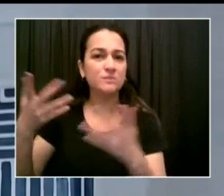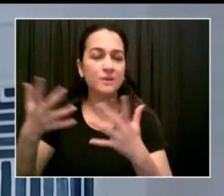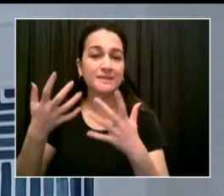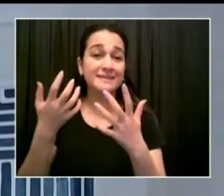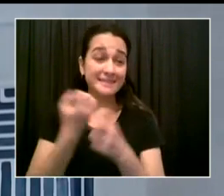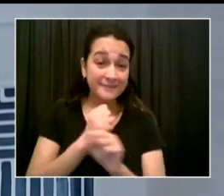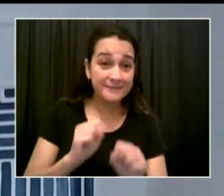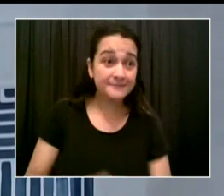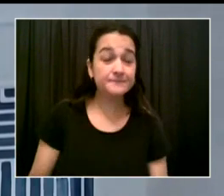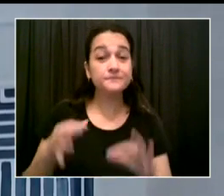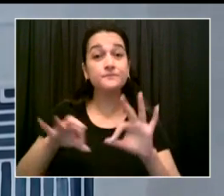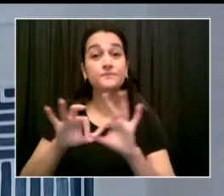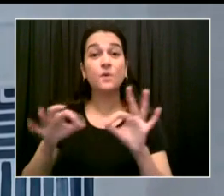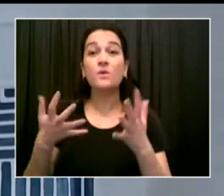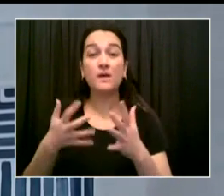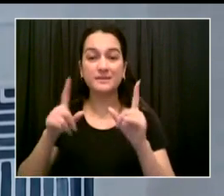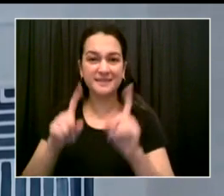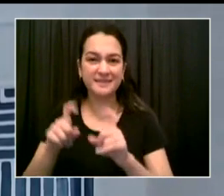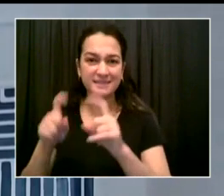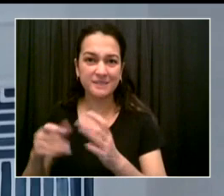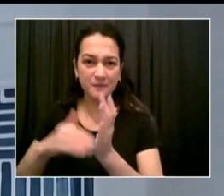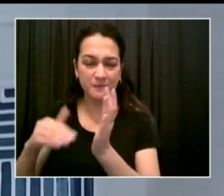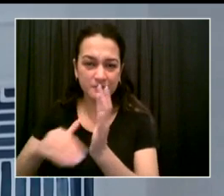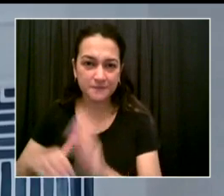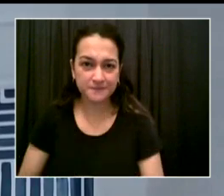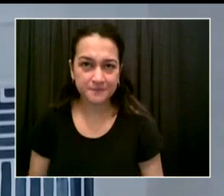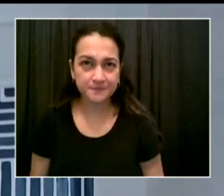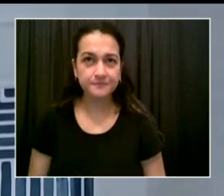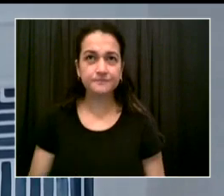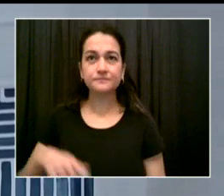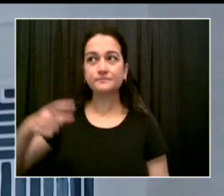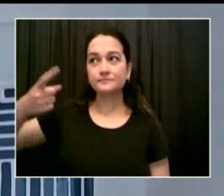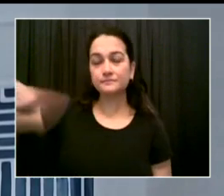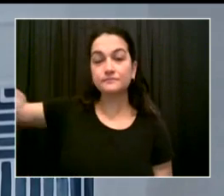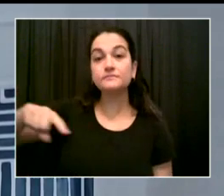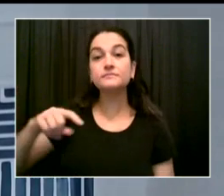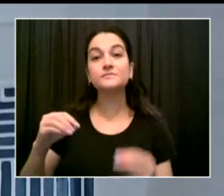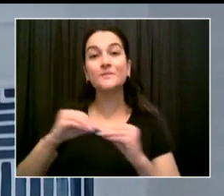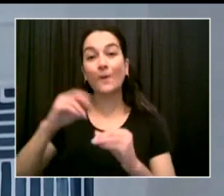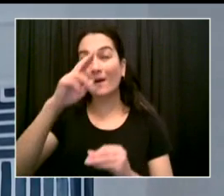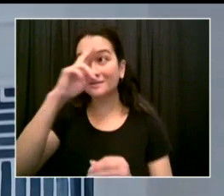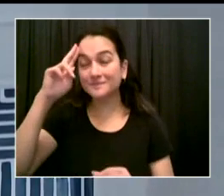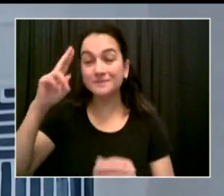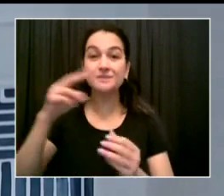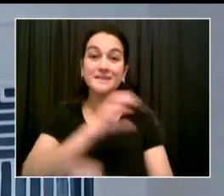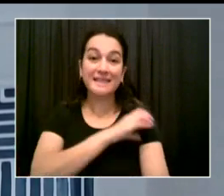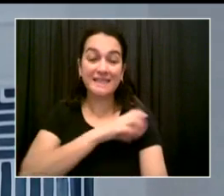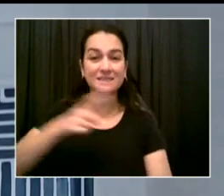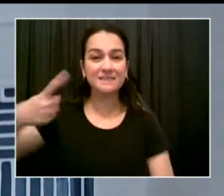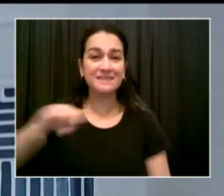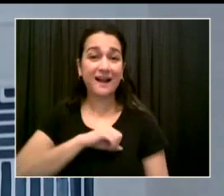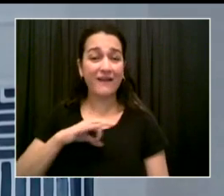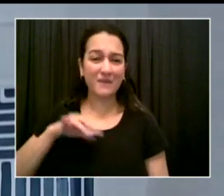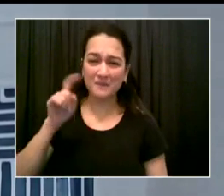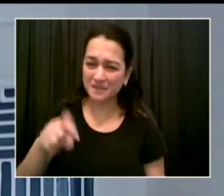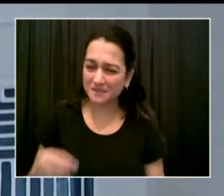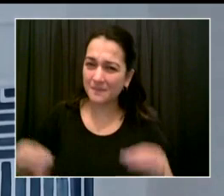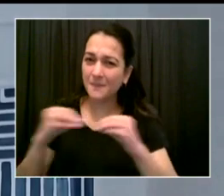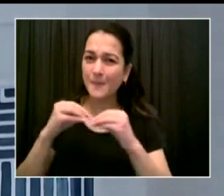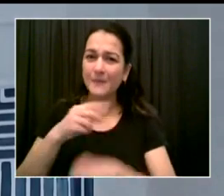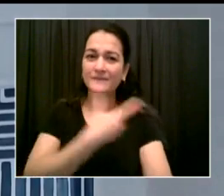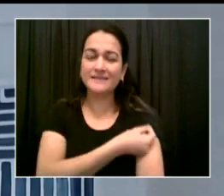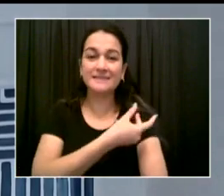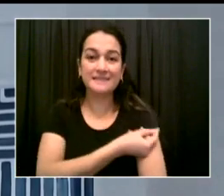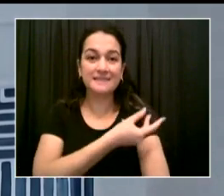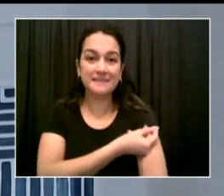workers. We still need to encourage as many people as possible to get vaccinated. For every person vaccinated, a link in the possible chain